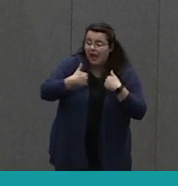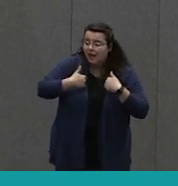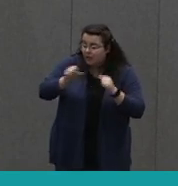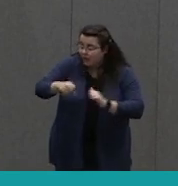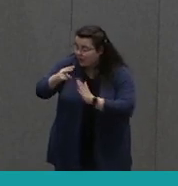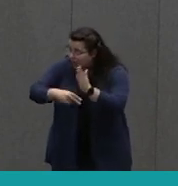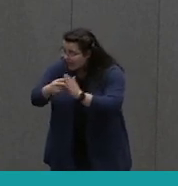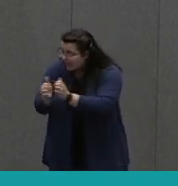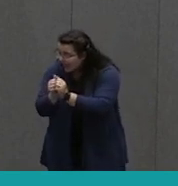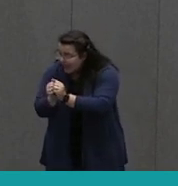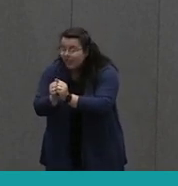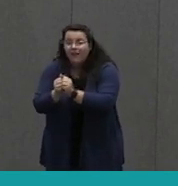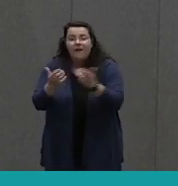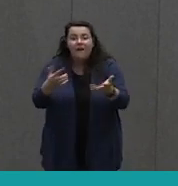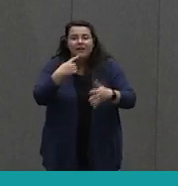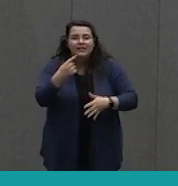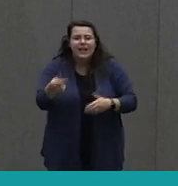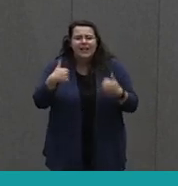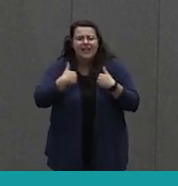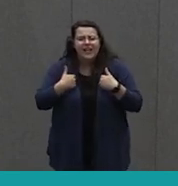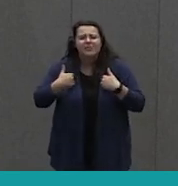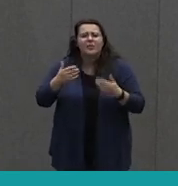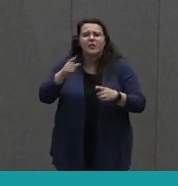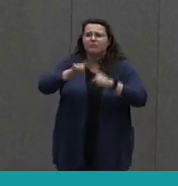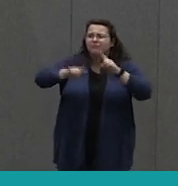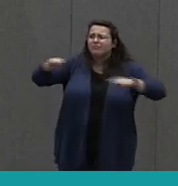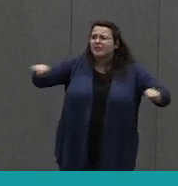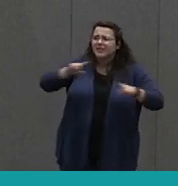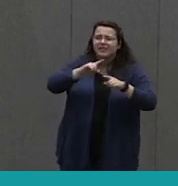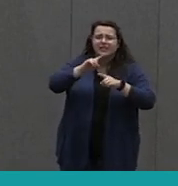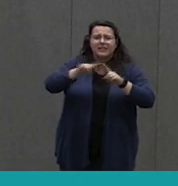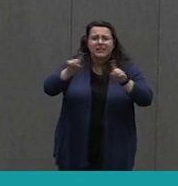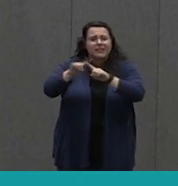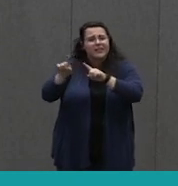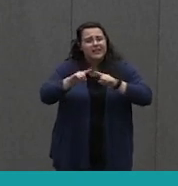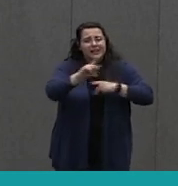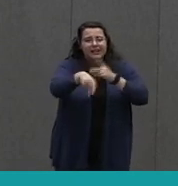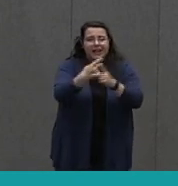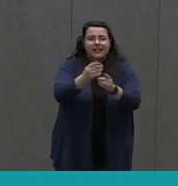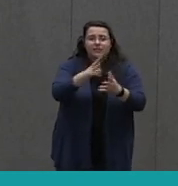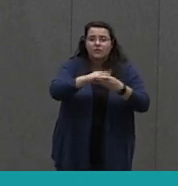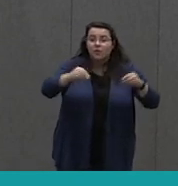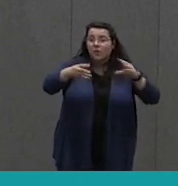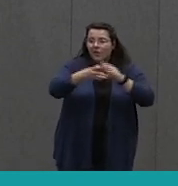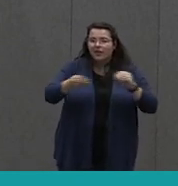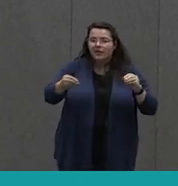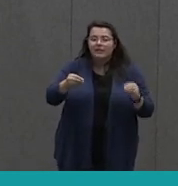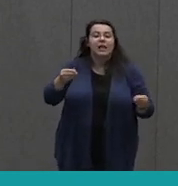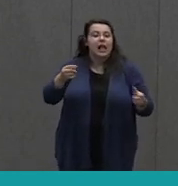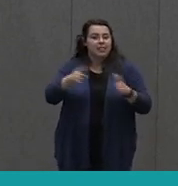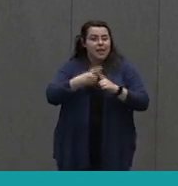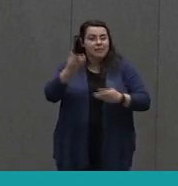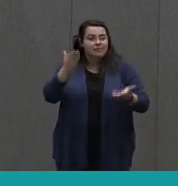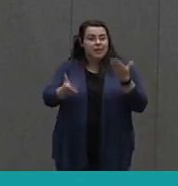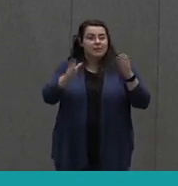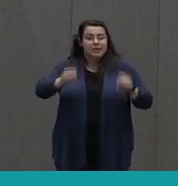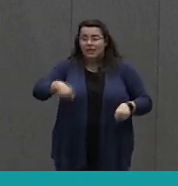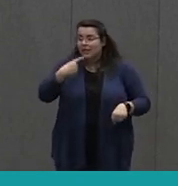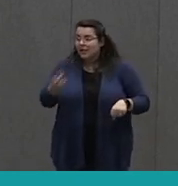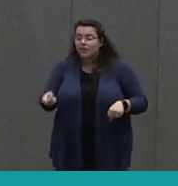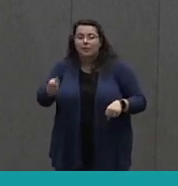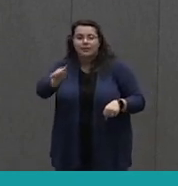like on a refrigerator or on anything else that's a surface that is magnetic. If you don't, though, you can